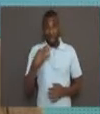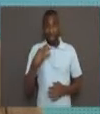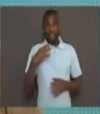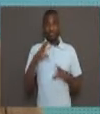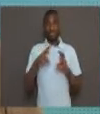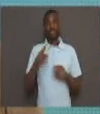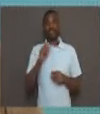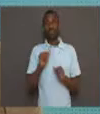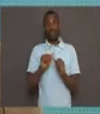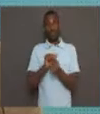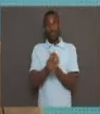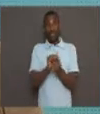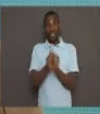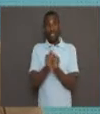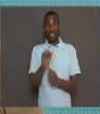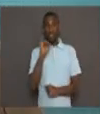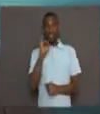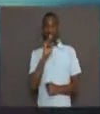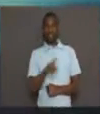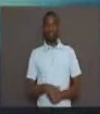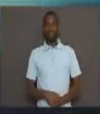to alternating currents.